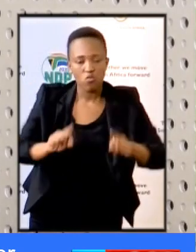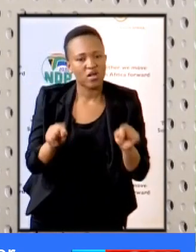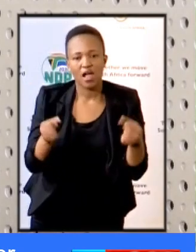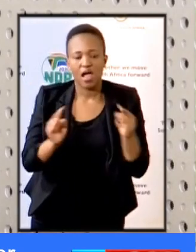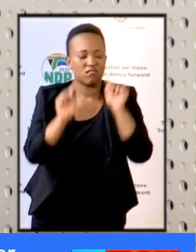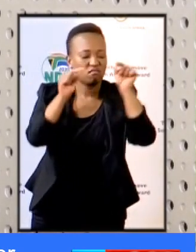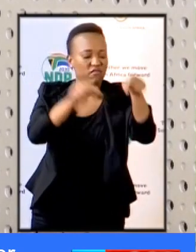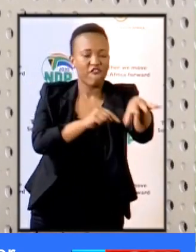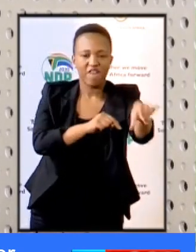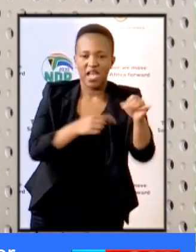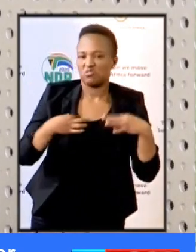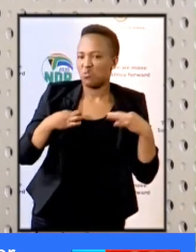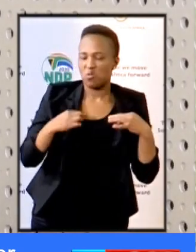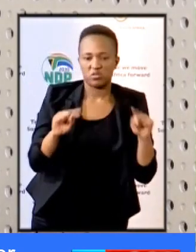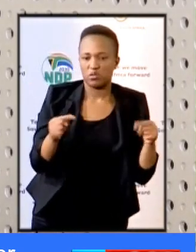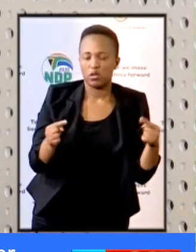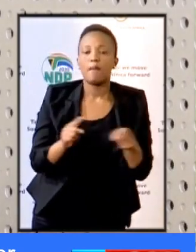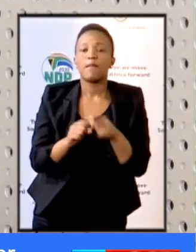materials, as we have said,